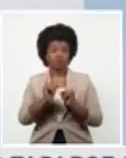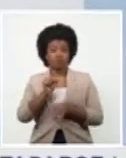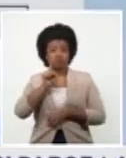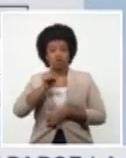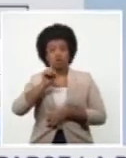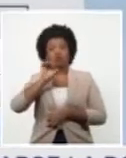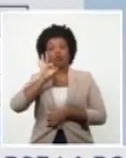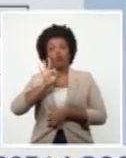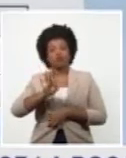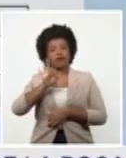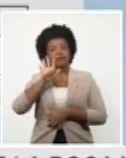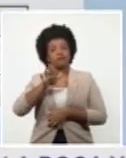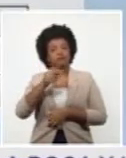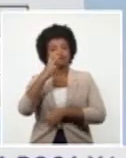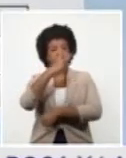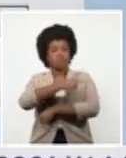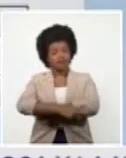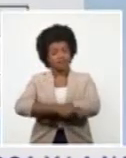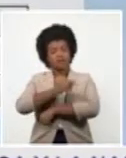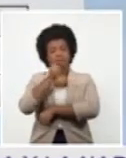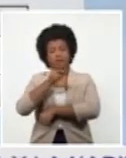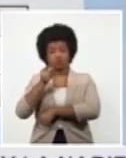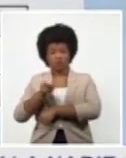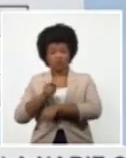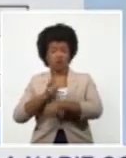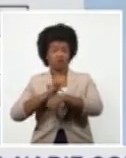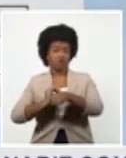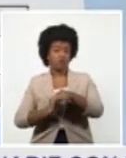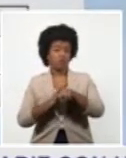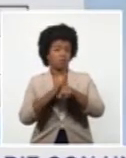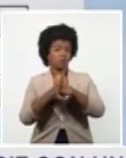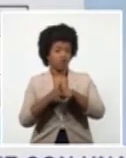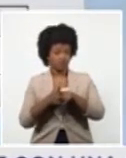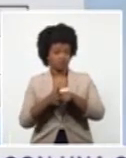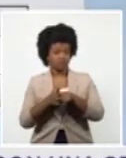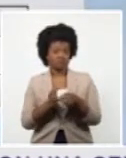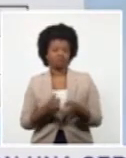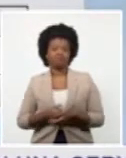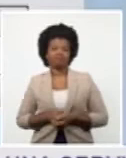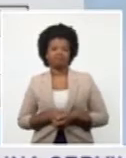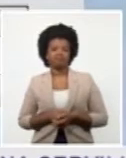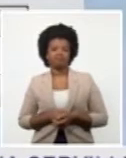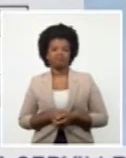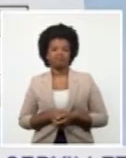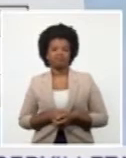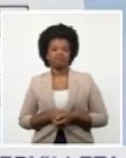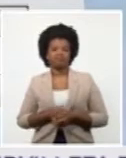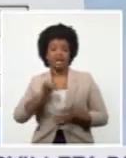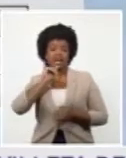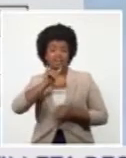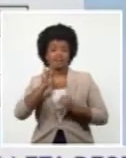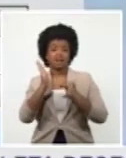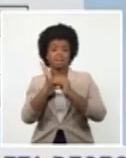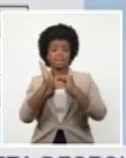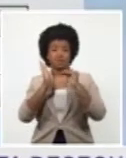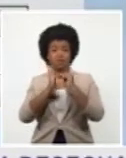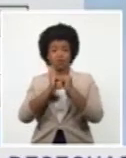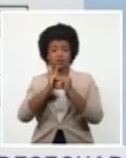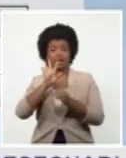The world is no less convulsed than in previous days until June 3rd, yesterday at 12 o'clock in the